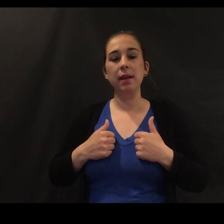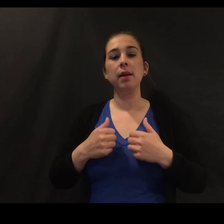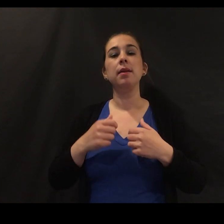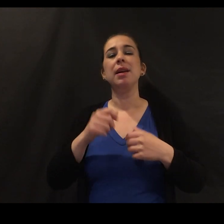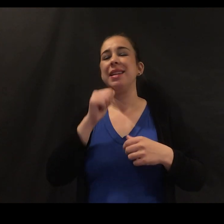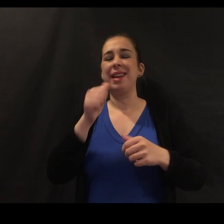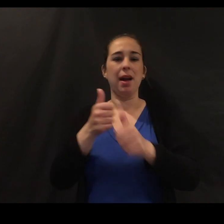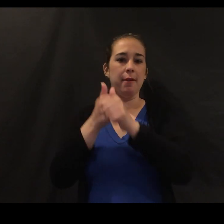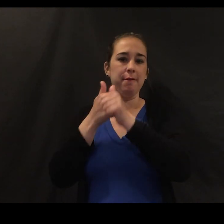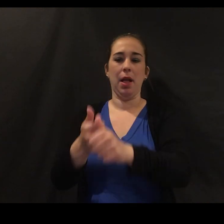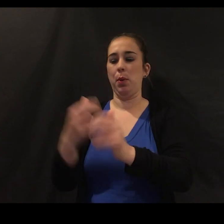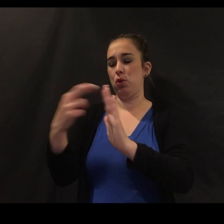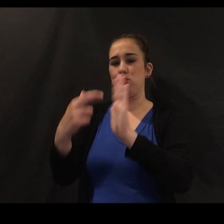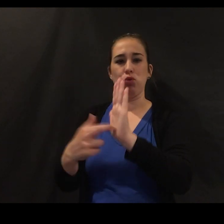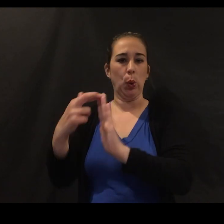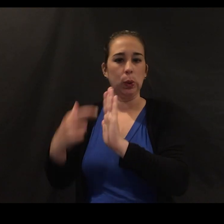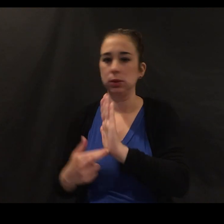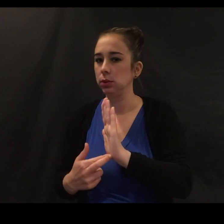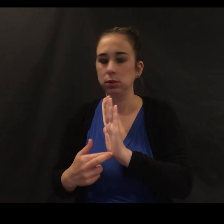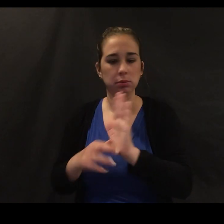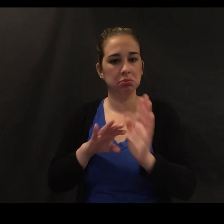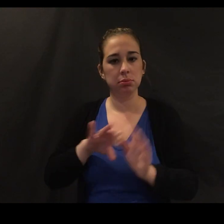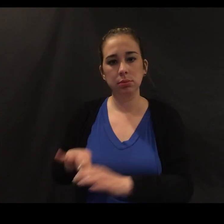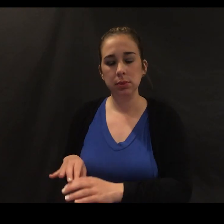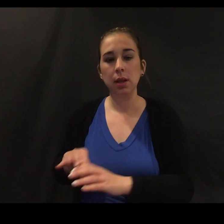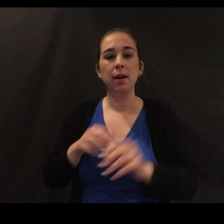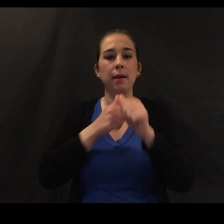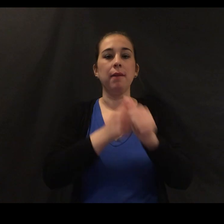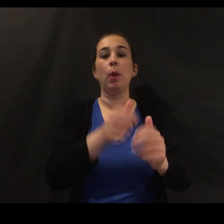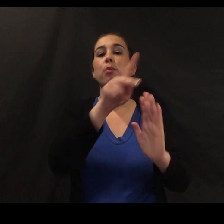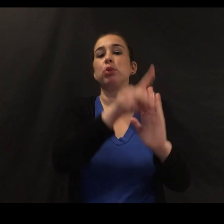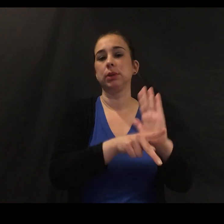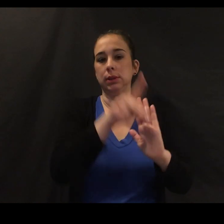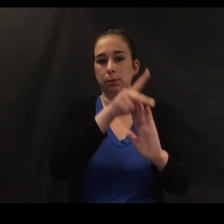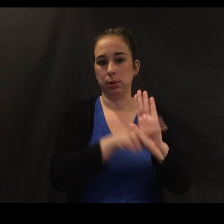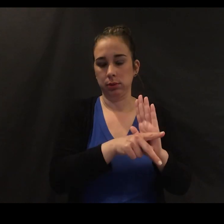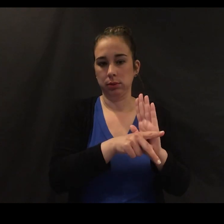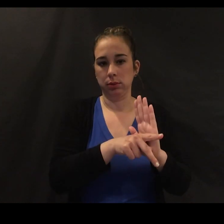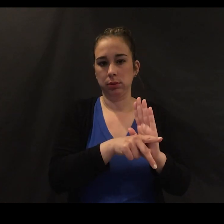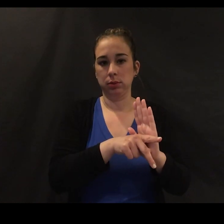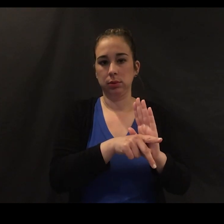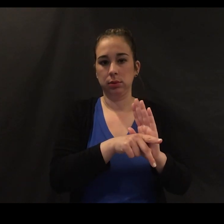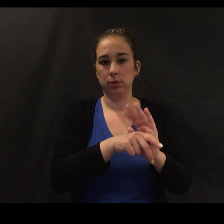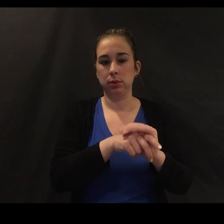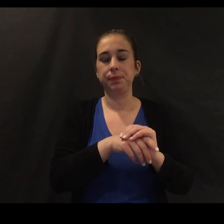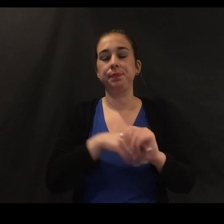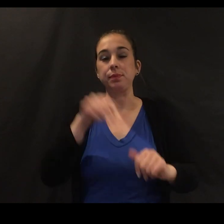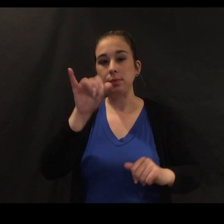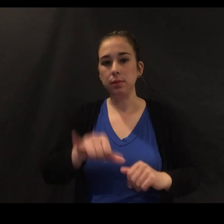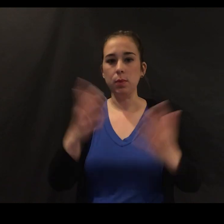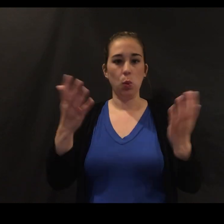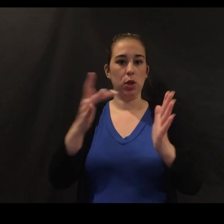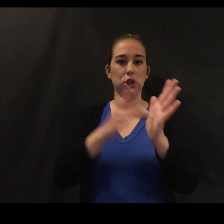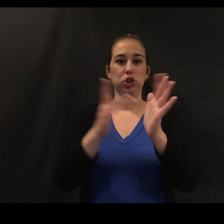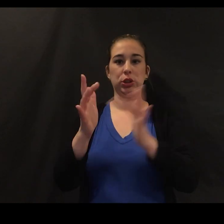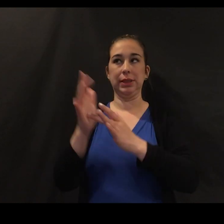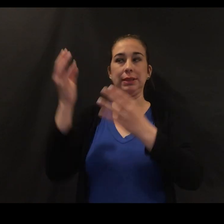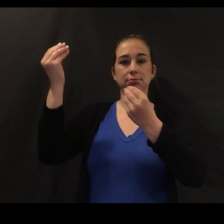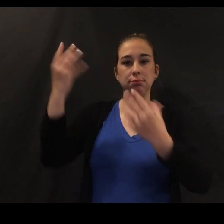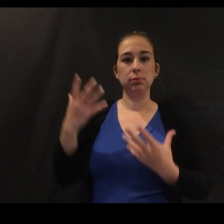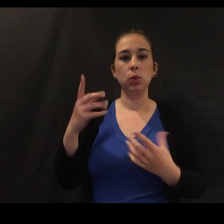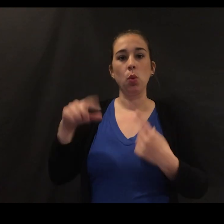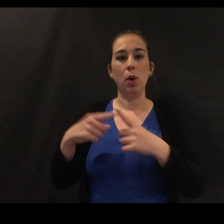of rules, but by a set of principles. Do you know that that's part of what Jesus communicated when he came into the